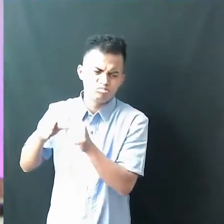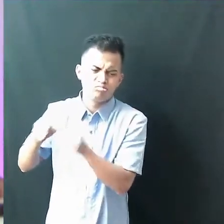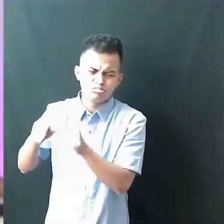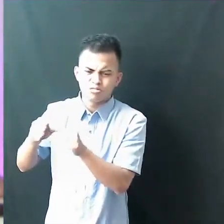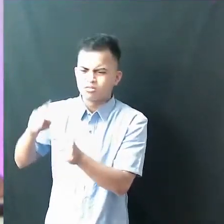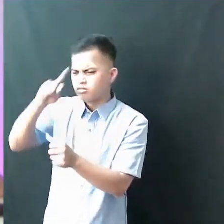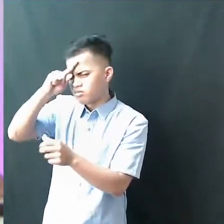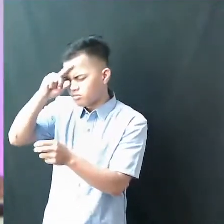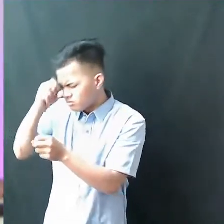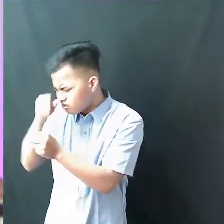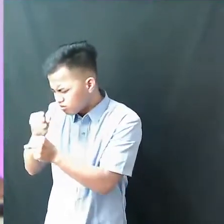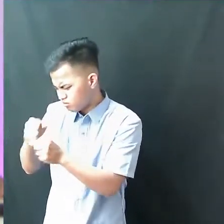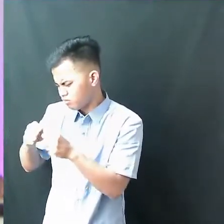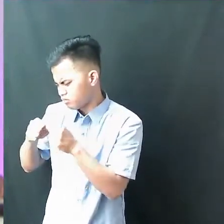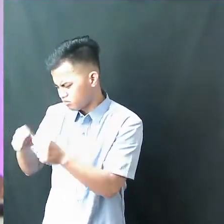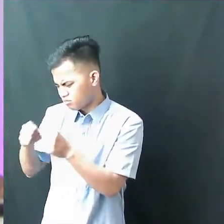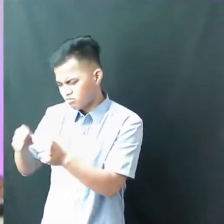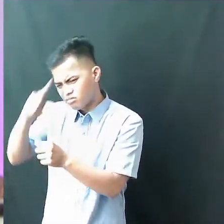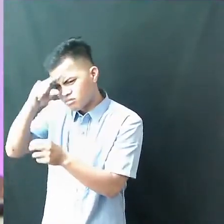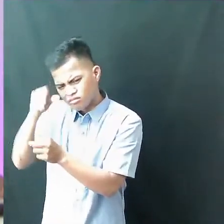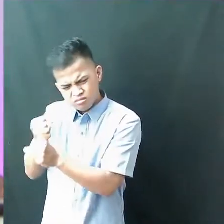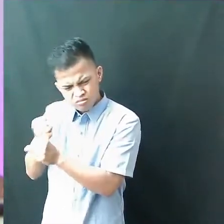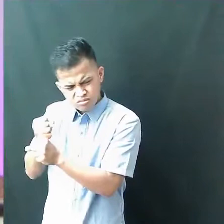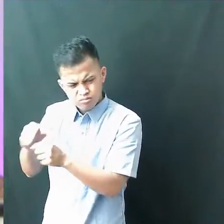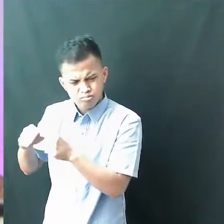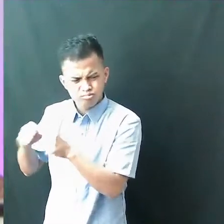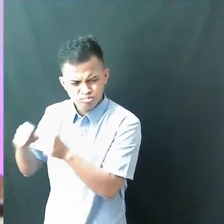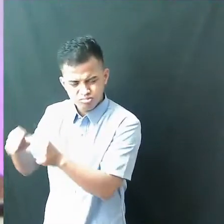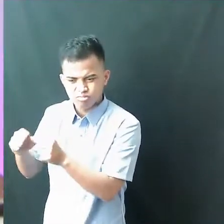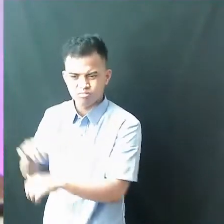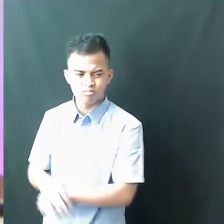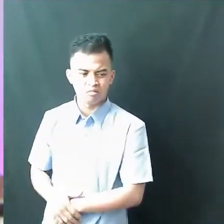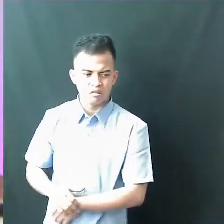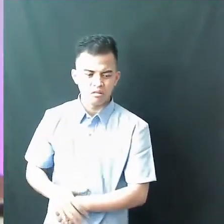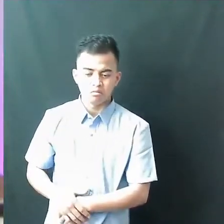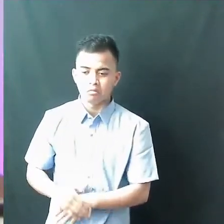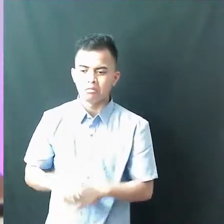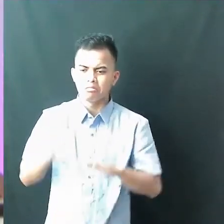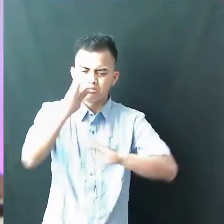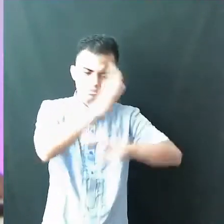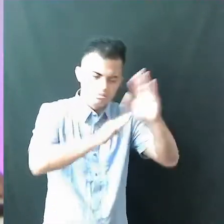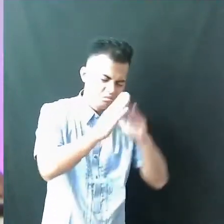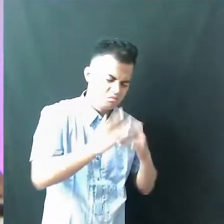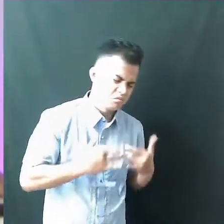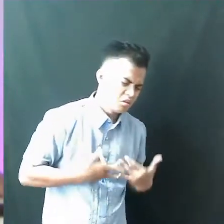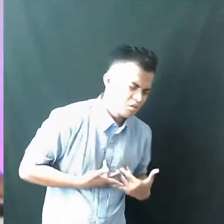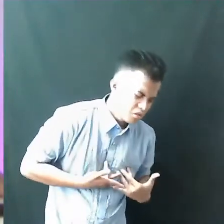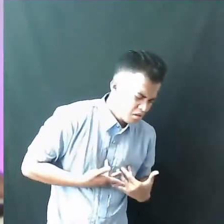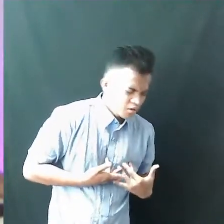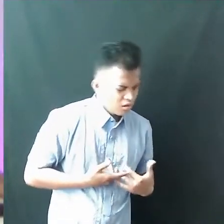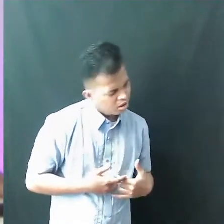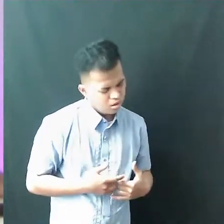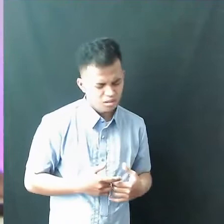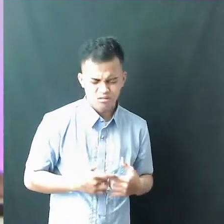lang, padayon. Naay mga discouragements sa kalibutan. Naay mga discouragements sa kinabuhi. But by God's grace, hold